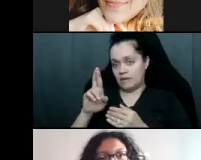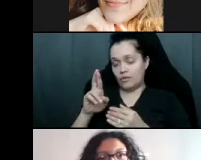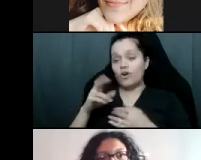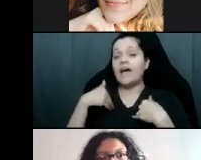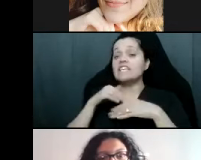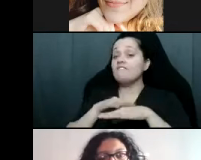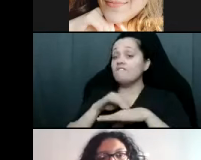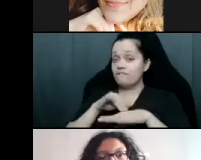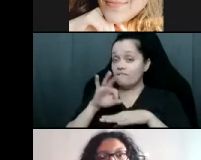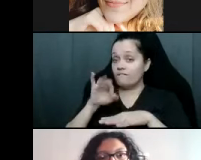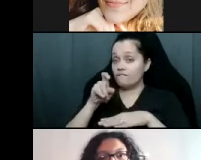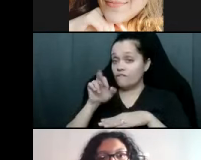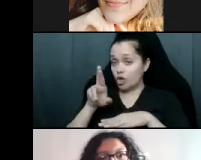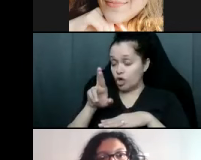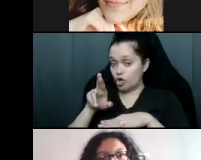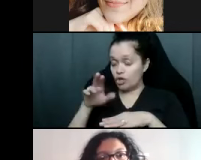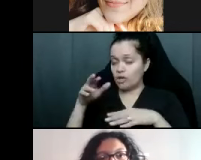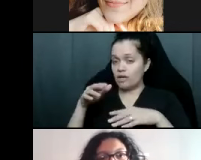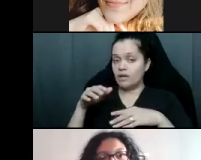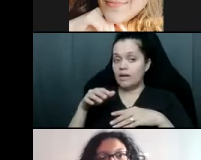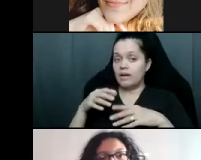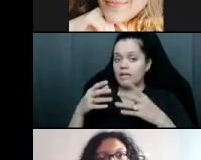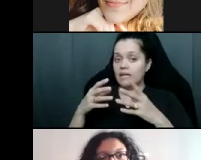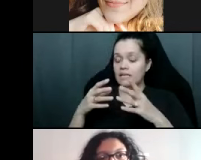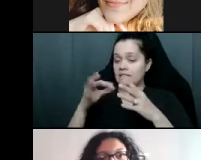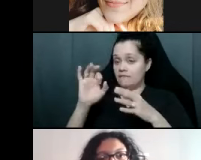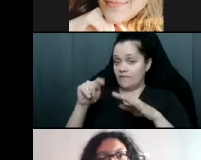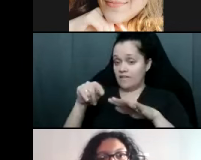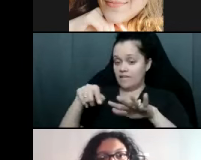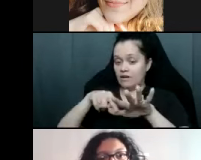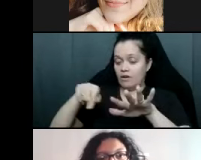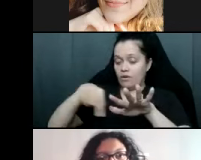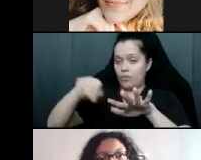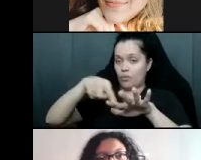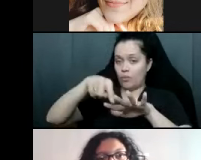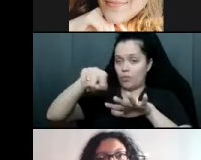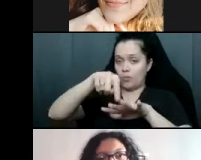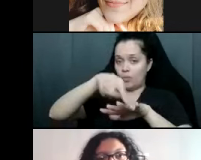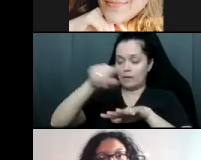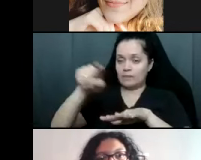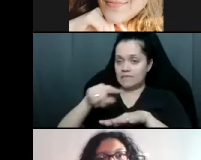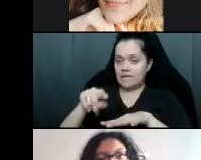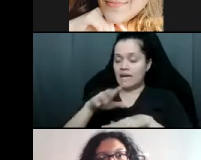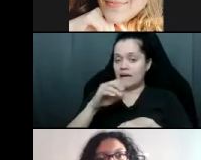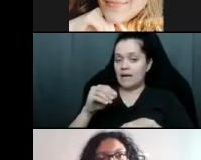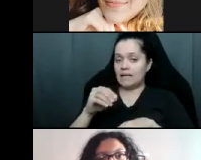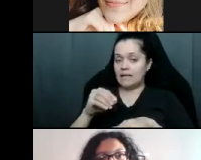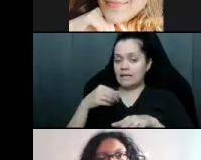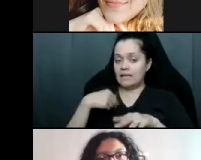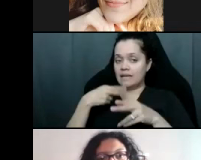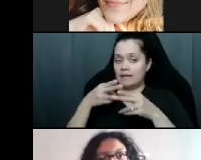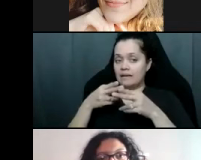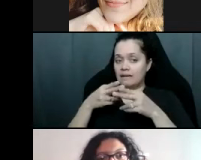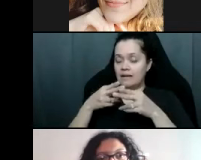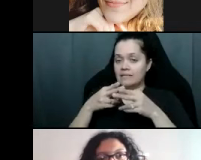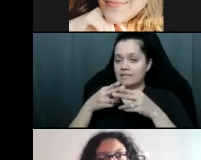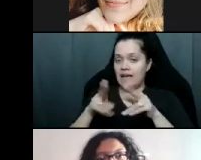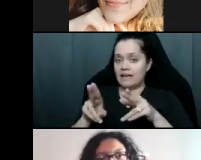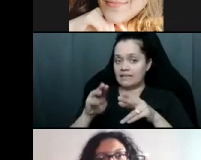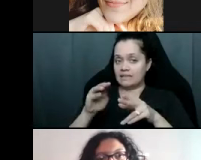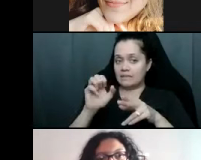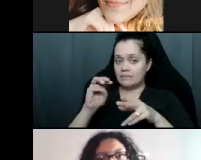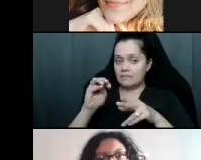do. It has webbed feet, and then it lays eggs. Mammals do not